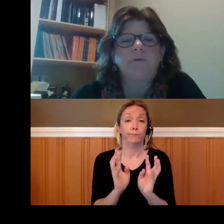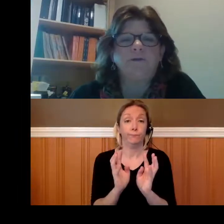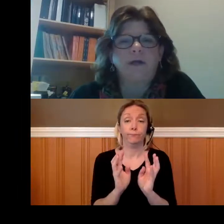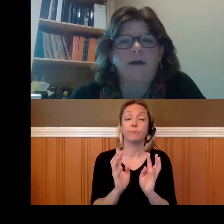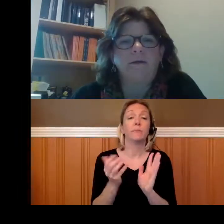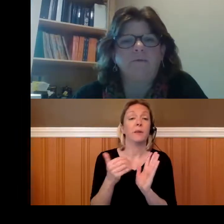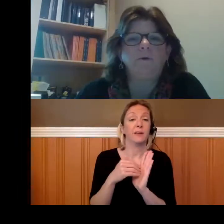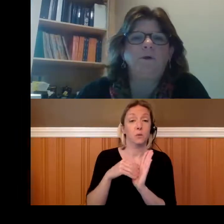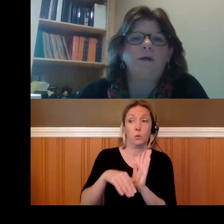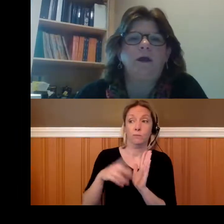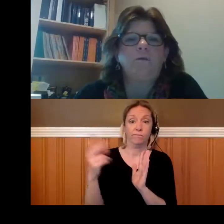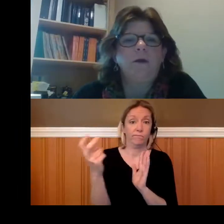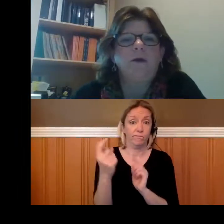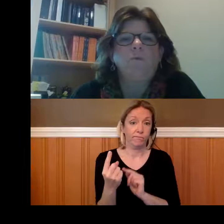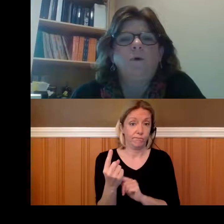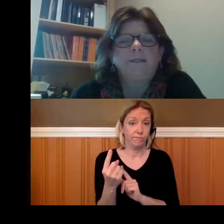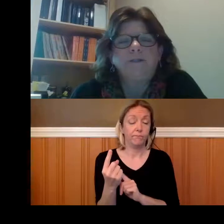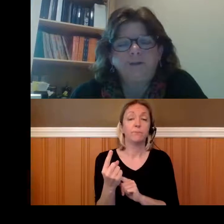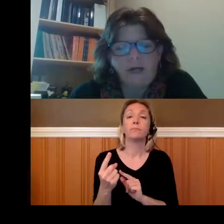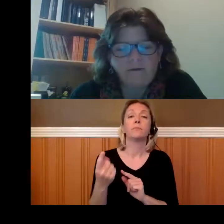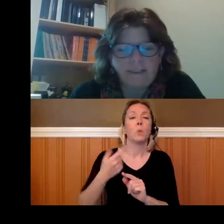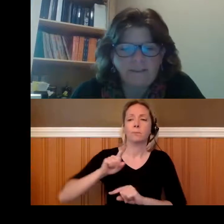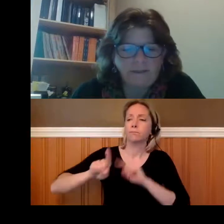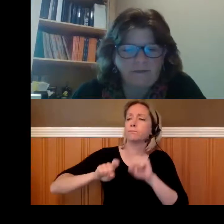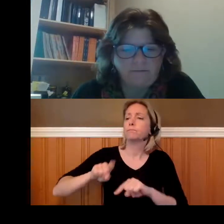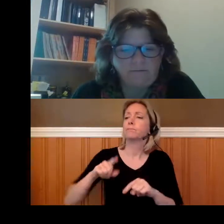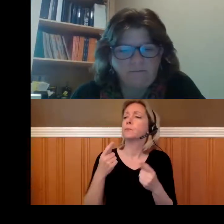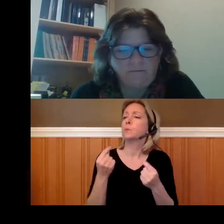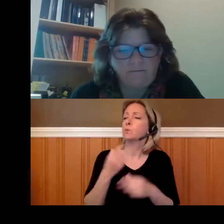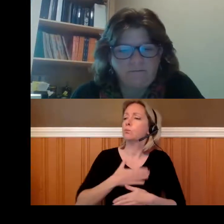and we want to know, what does your child like to do?